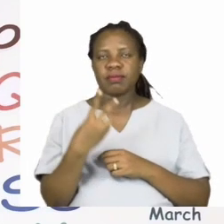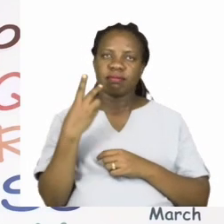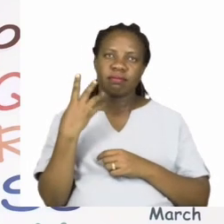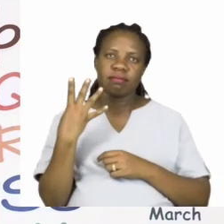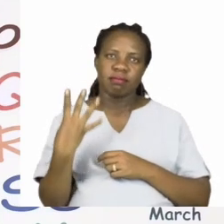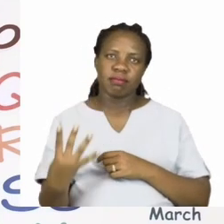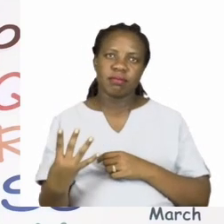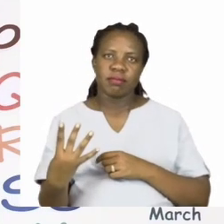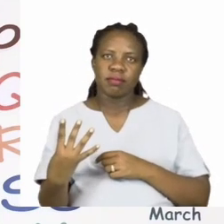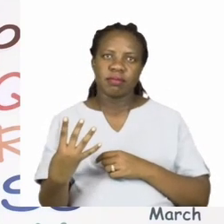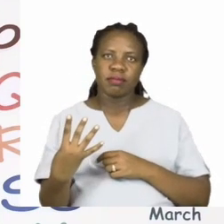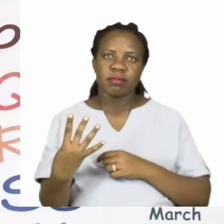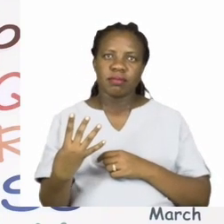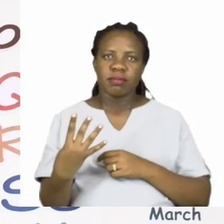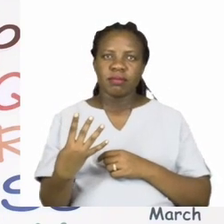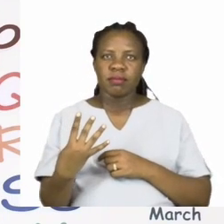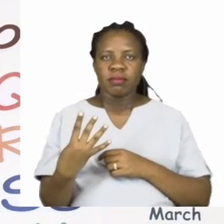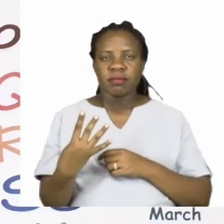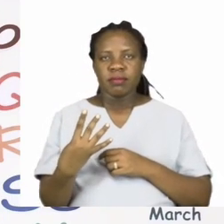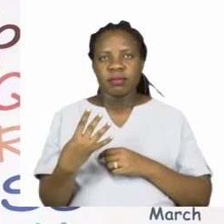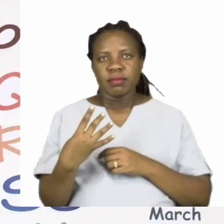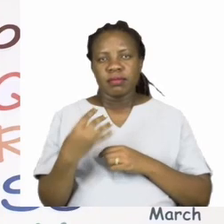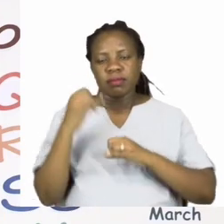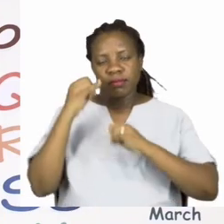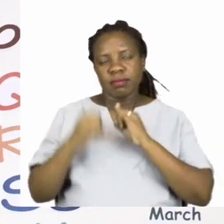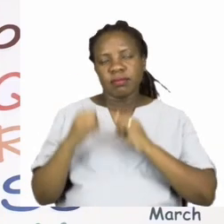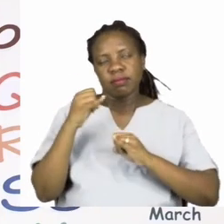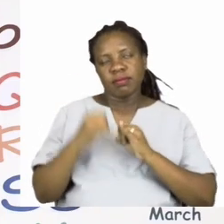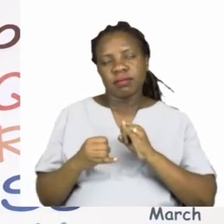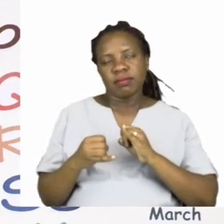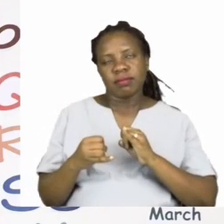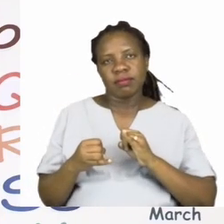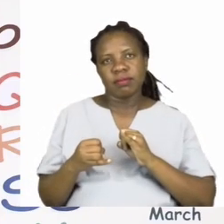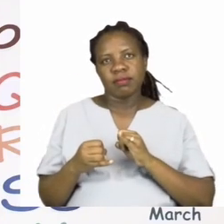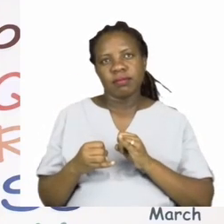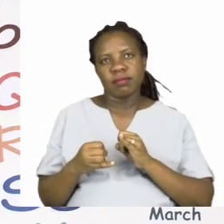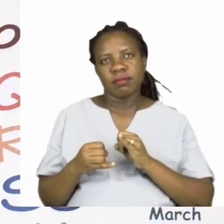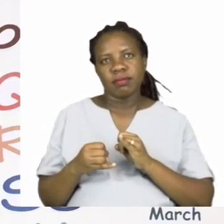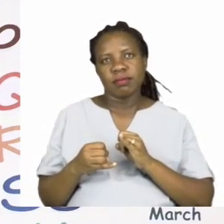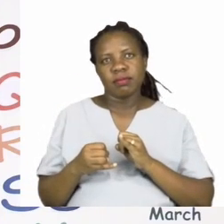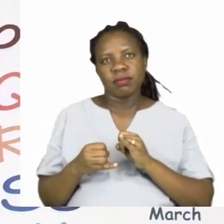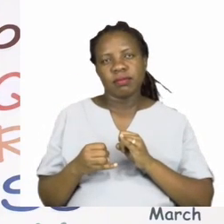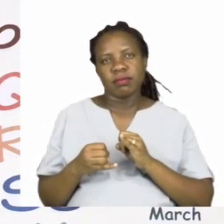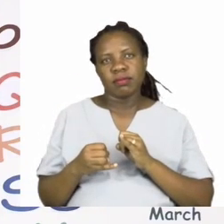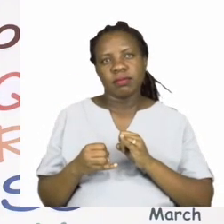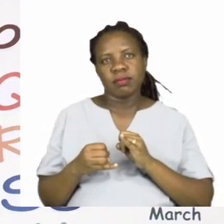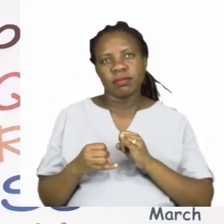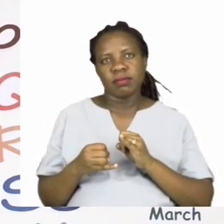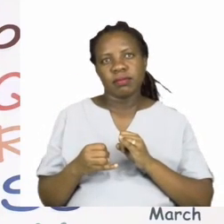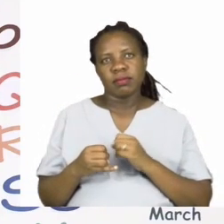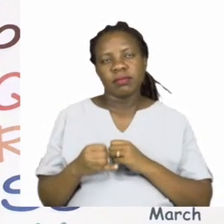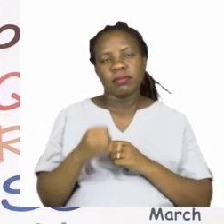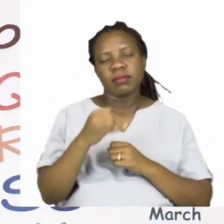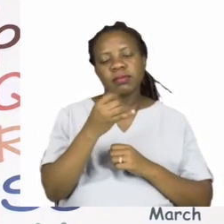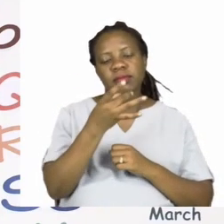124. Now let's try and do one of the last ones. Here we are going to say